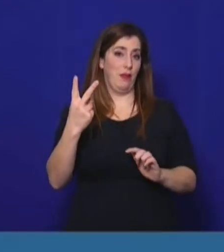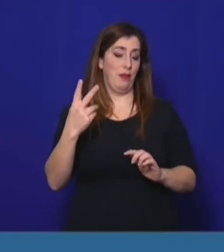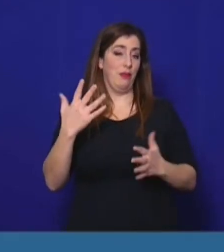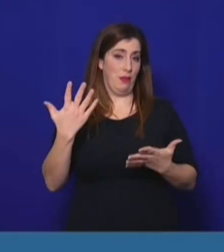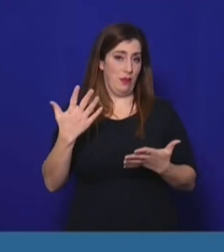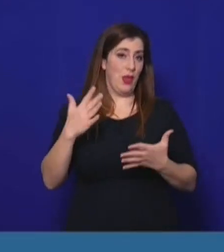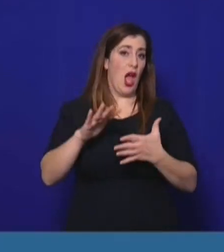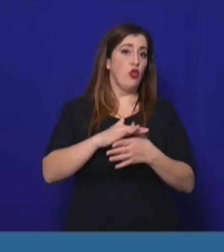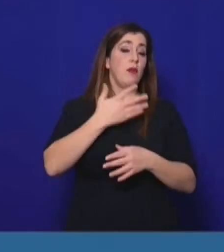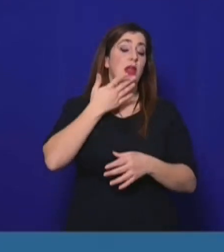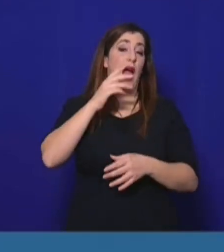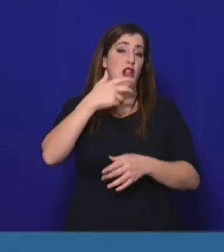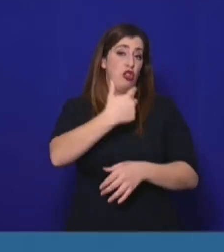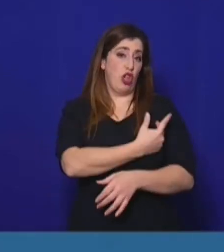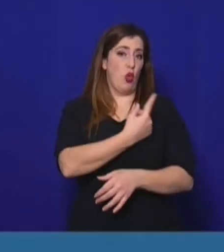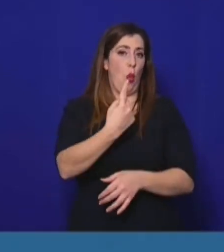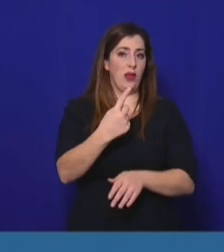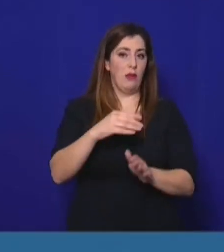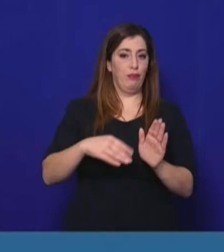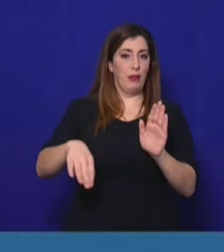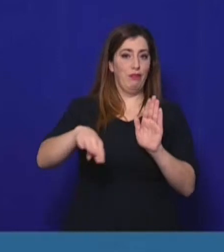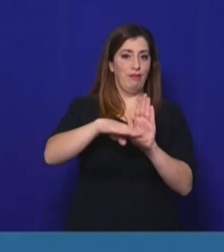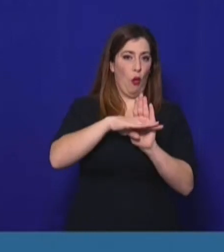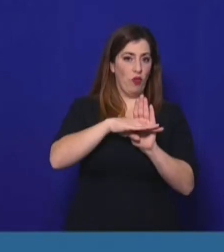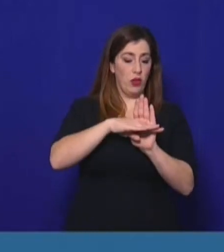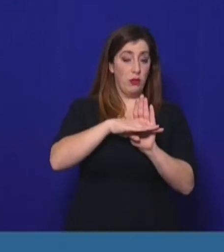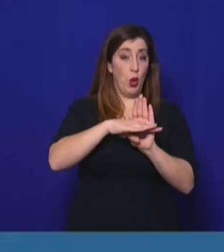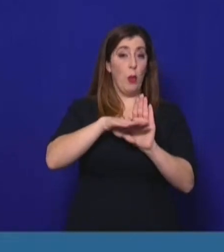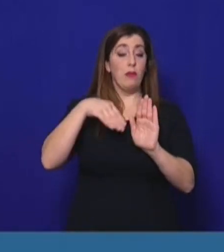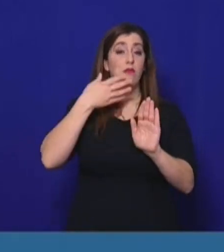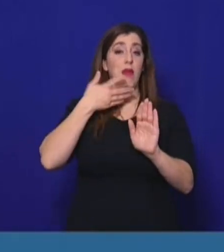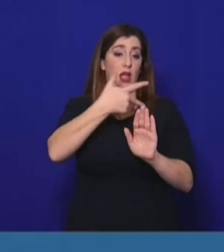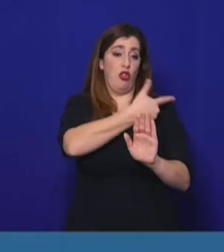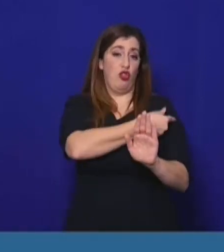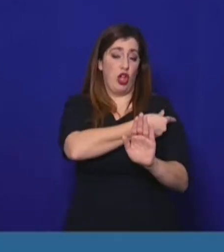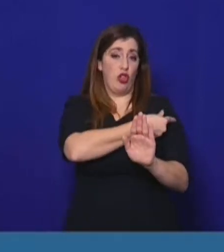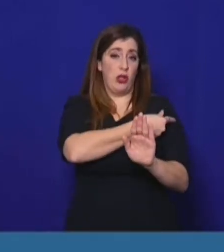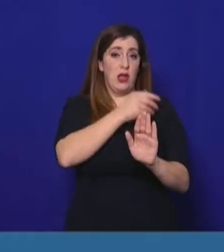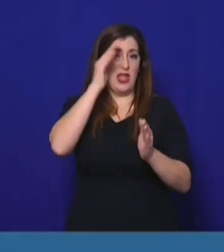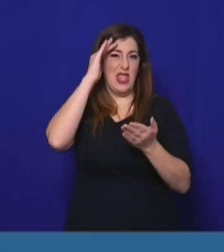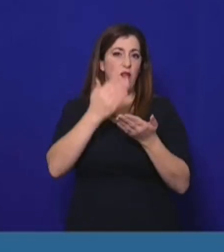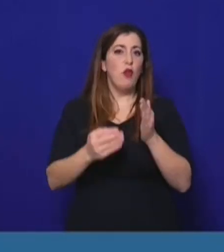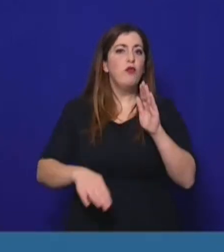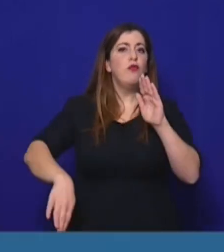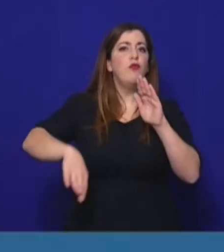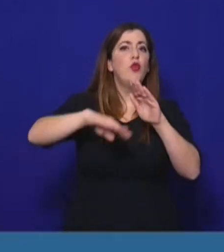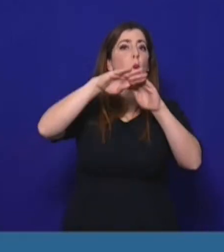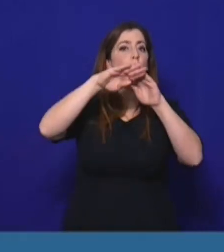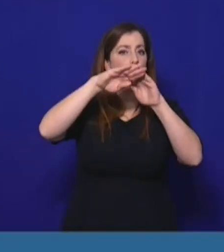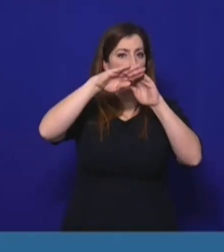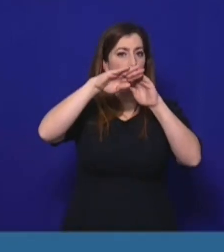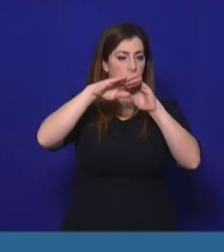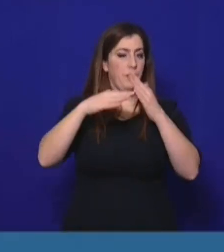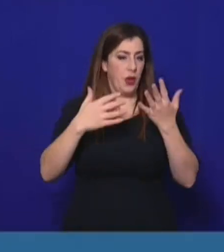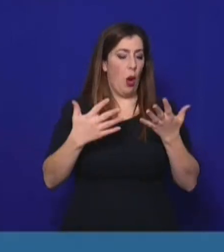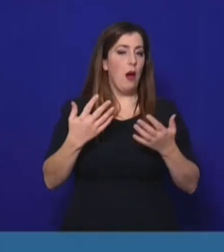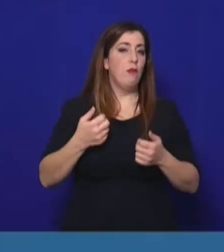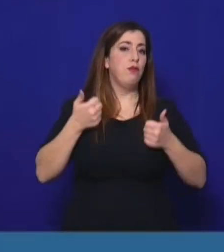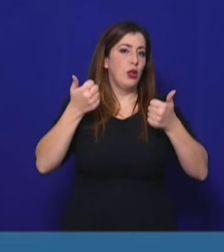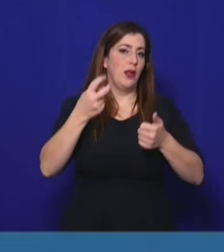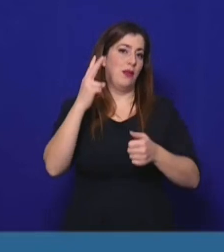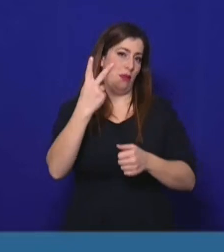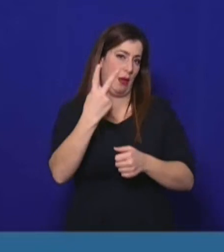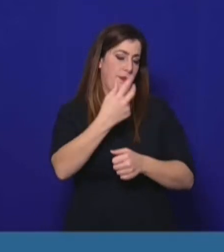Ġifieri għall-mistoqsija tiegħek irridu nibqgħu insegwu ħanaraw x'qed jiġri. Però nafu li hemm vaccines oħrajn bħal